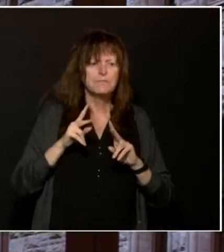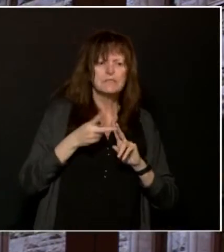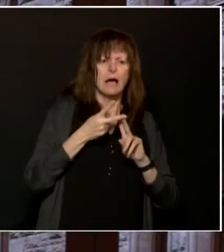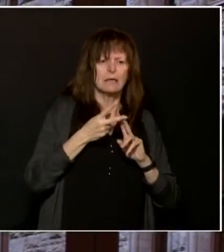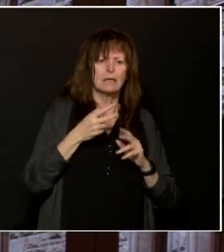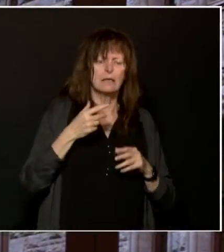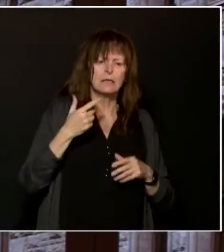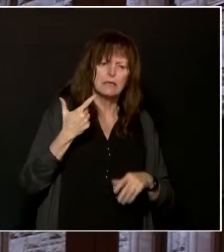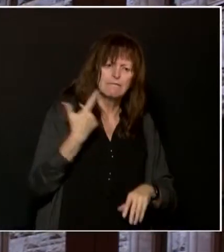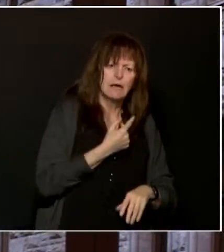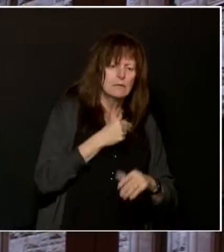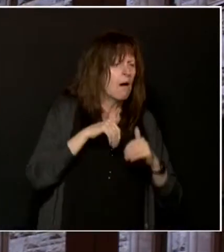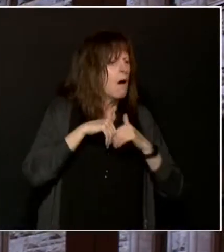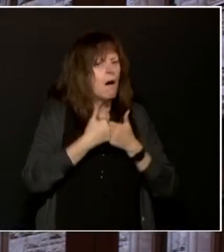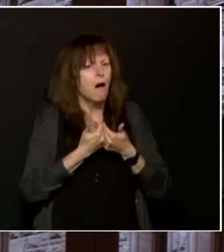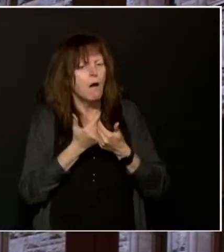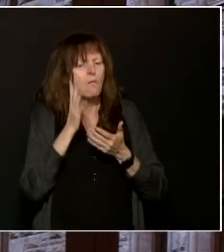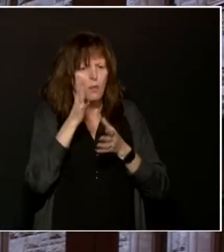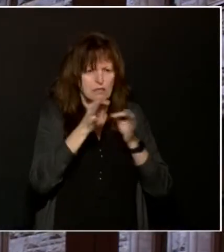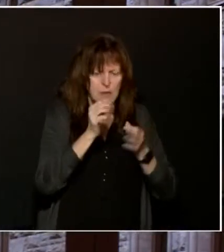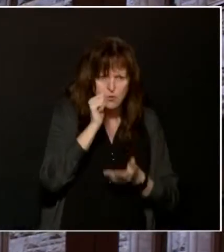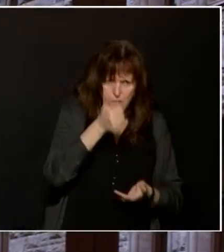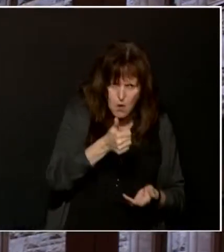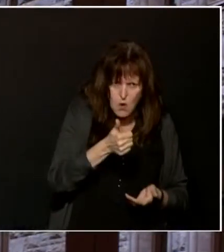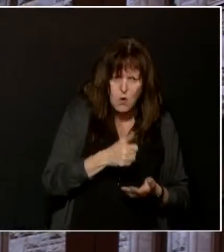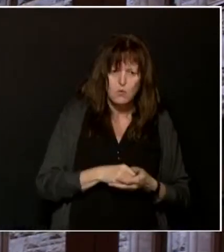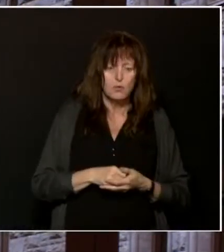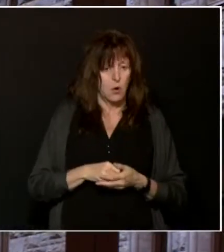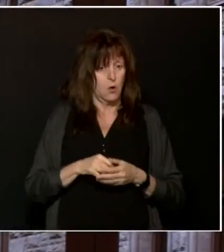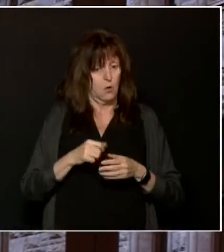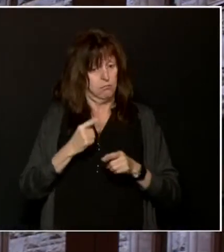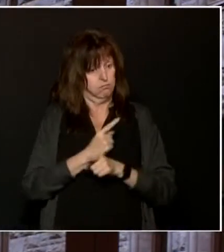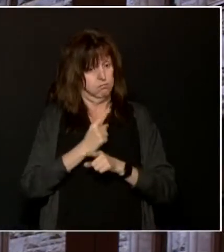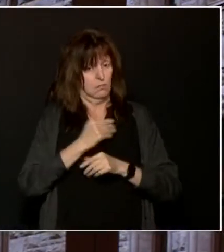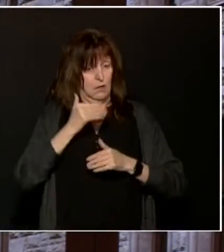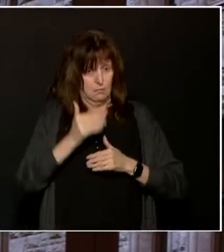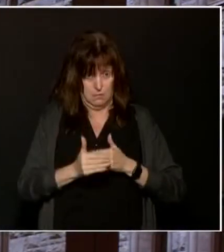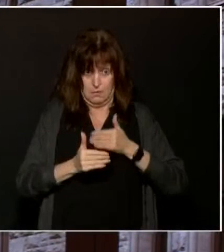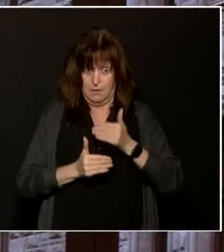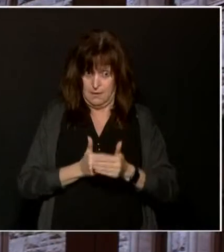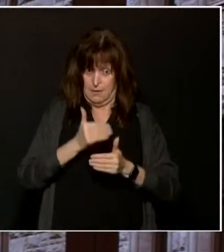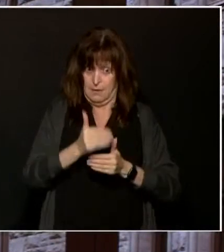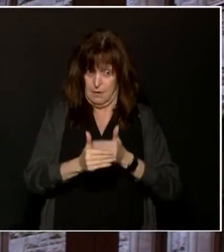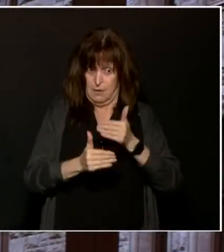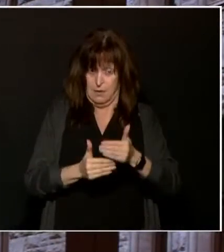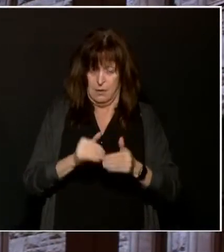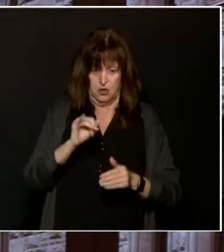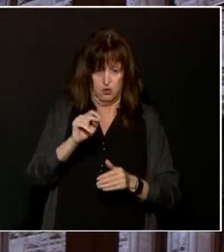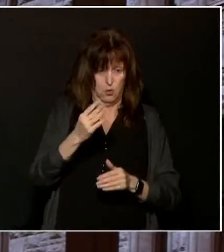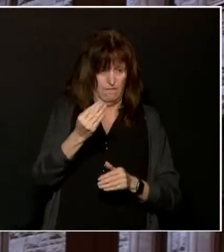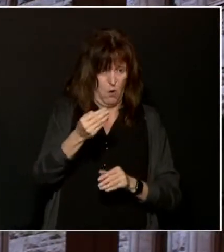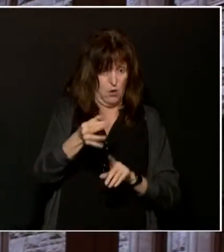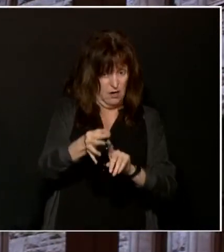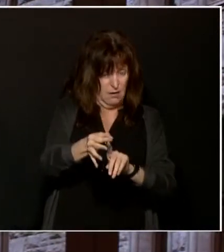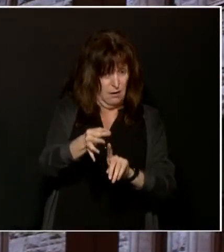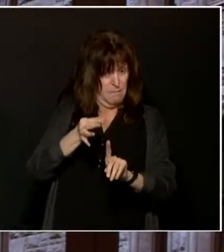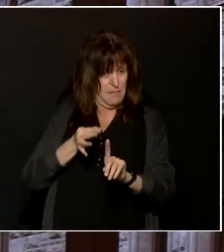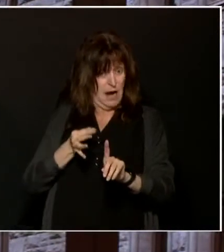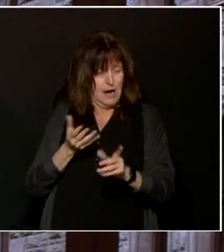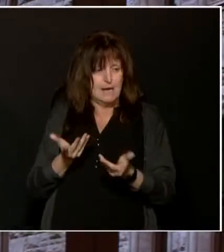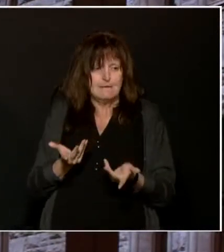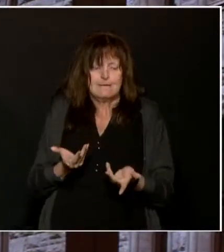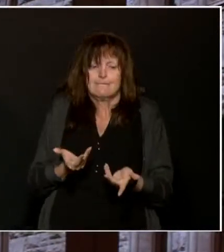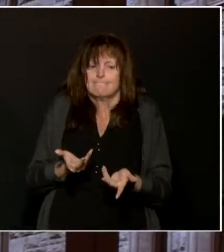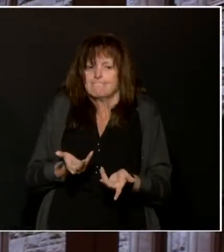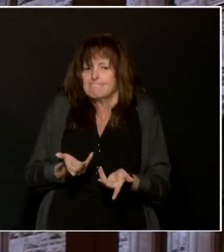get some updates on that. So all things are moving in the right direction. But again, we want to do it steady, on a bit of a slow